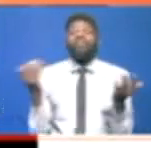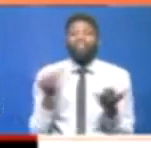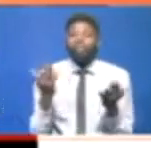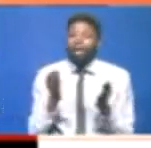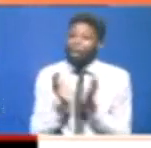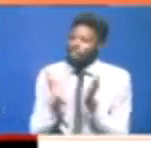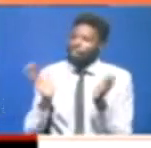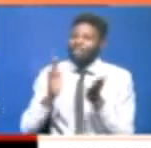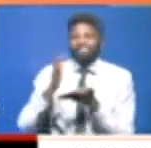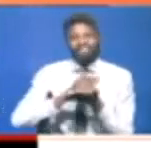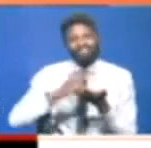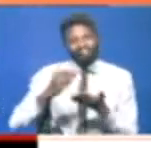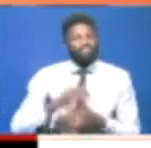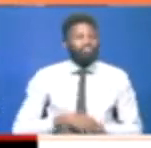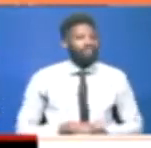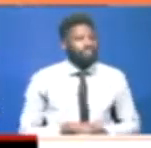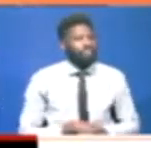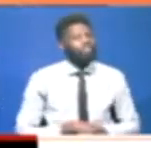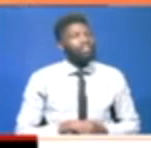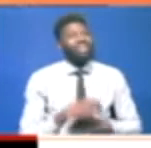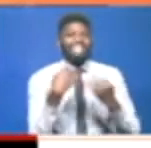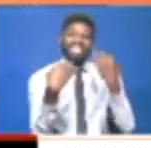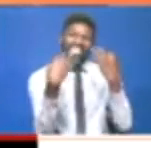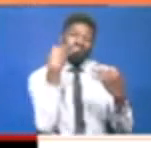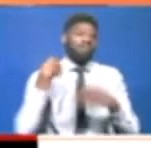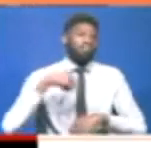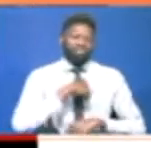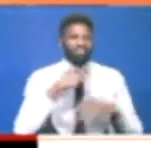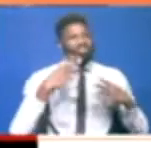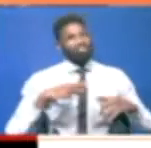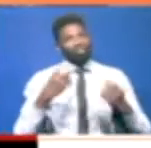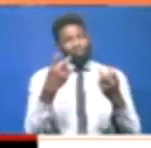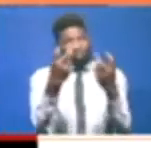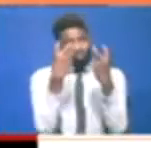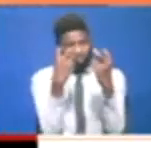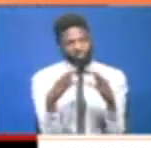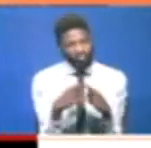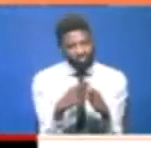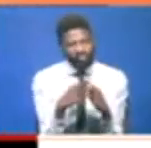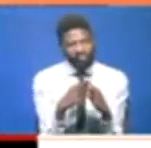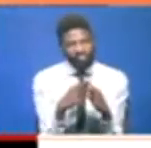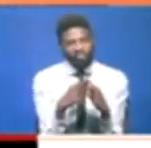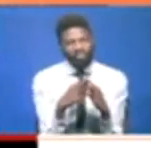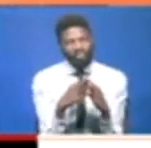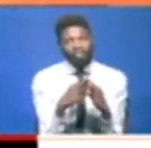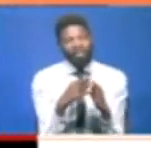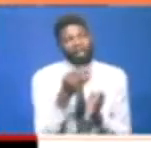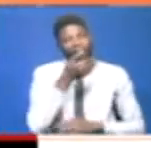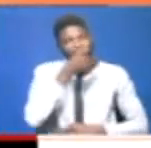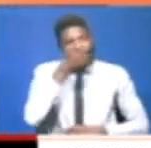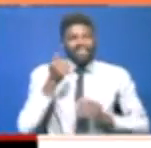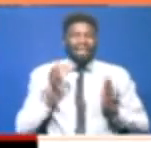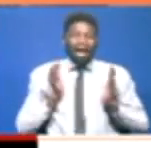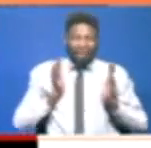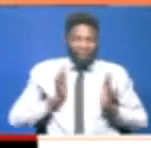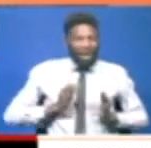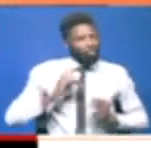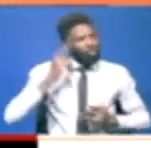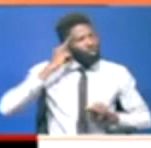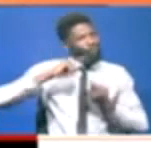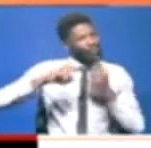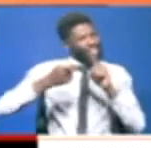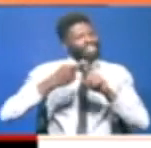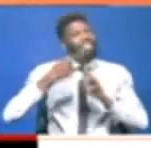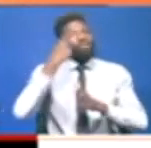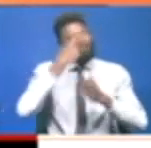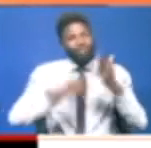Tell us this, you know, for the people who are watching, what should you consider before you decide that I'm